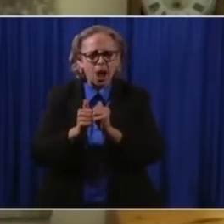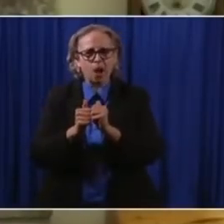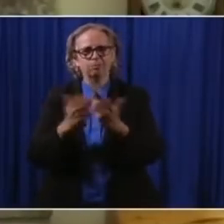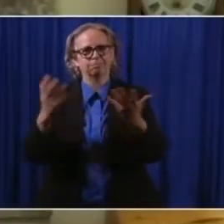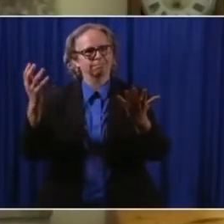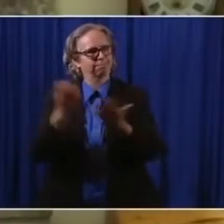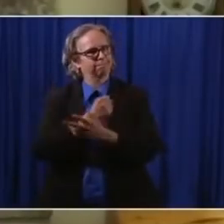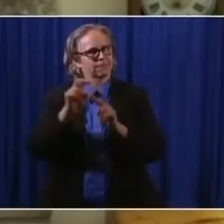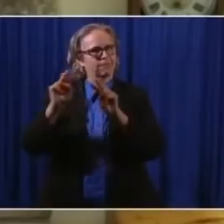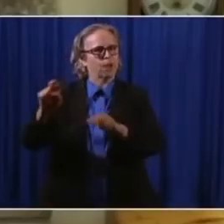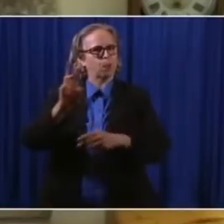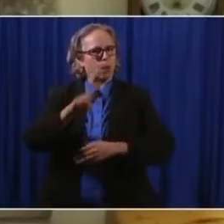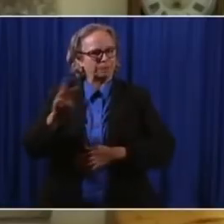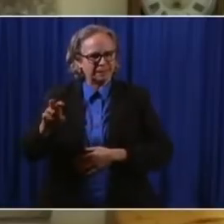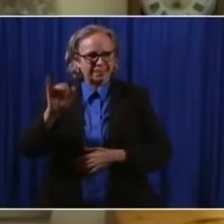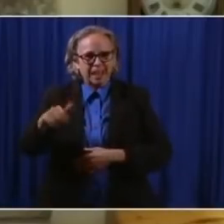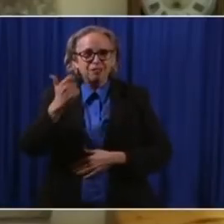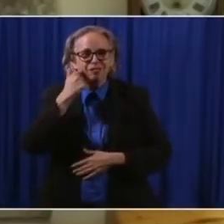at